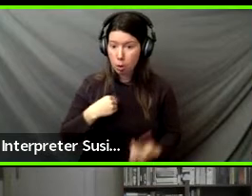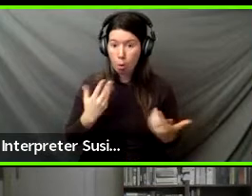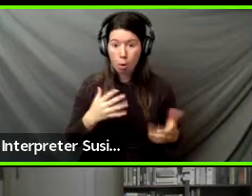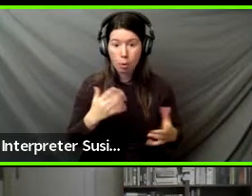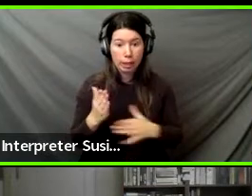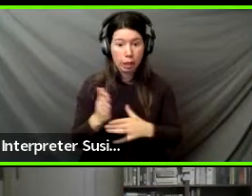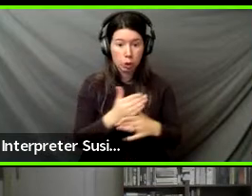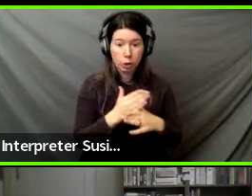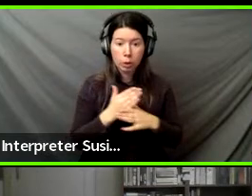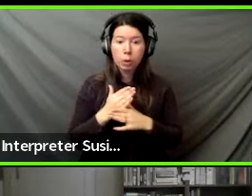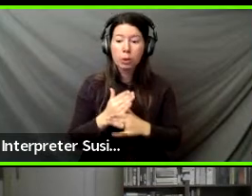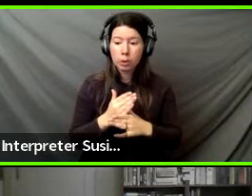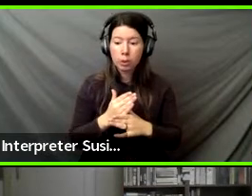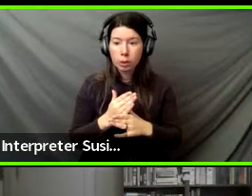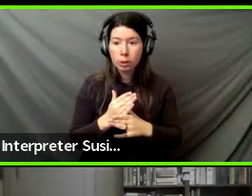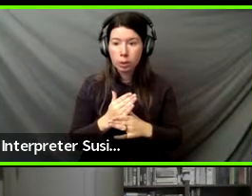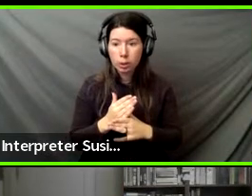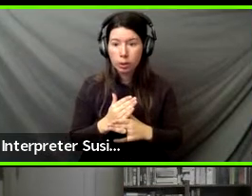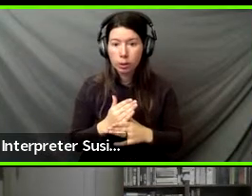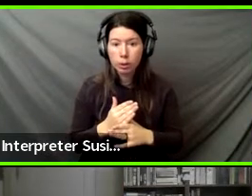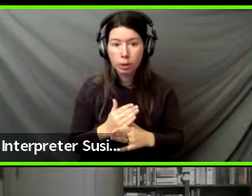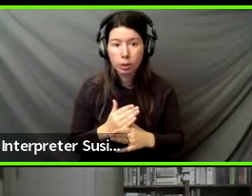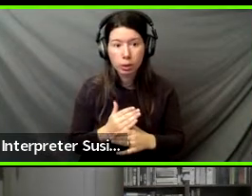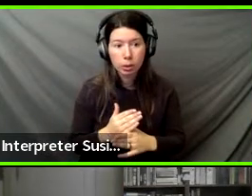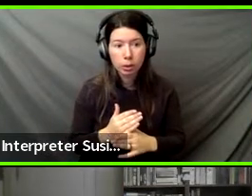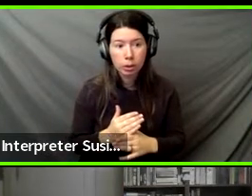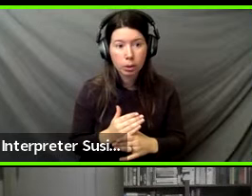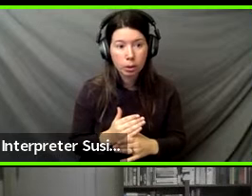shared. Just pause for a moment.